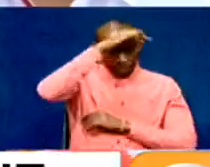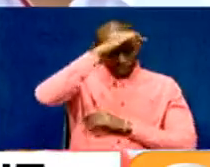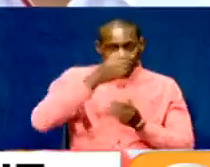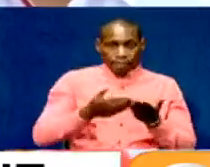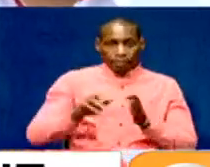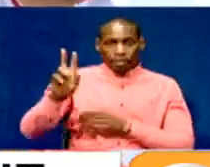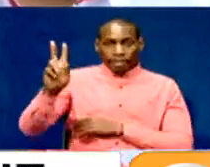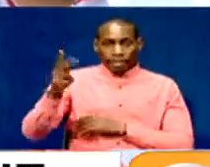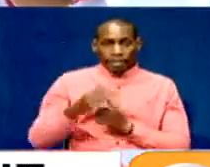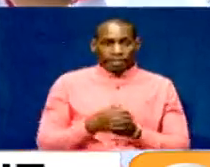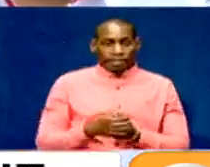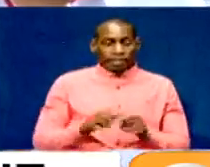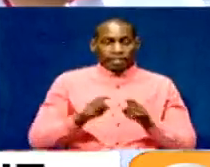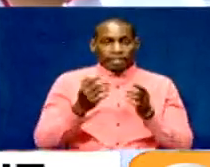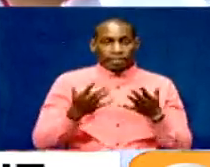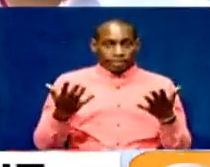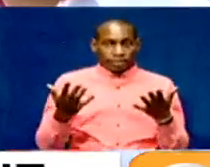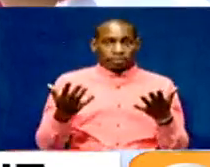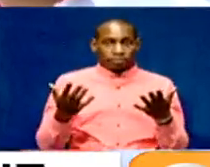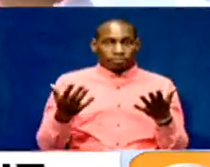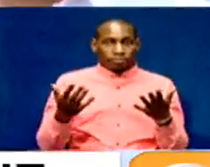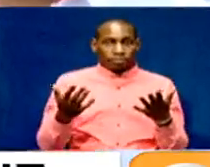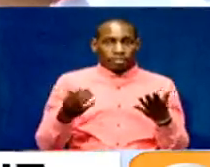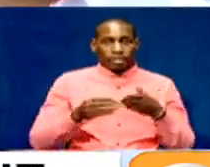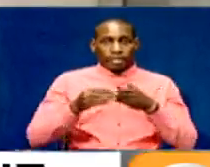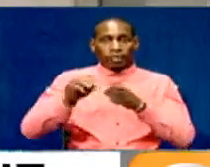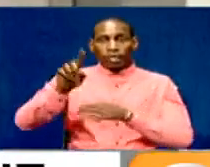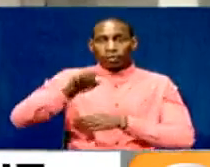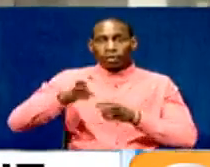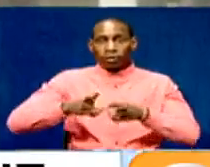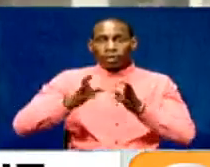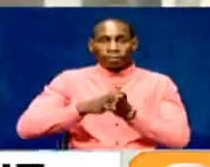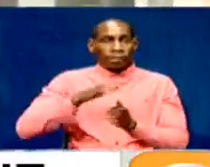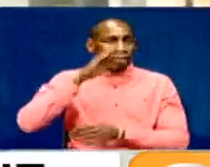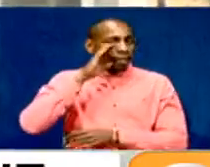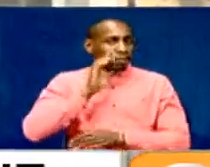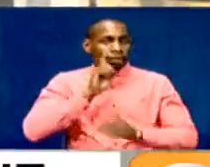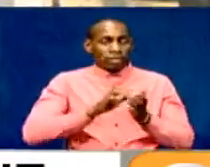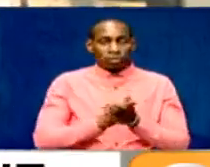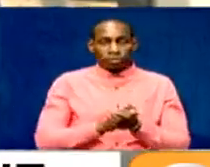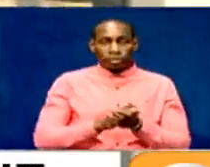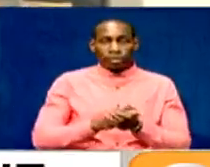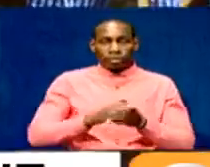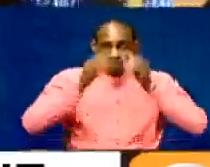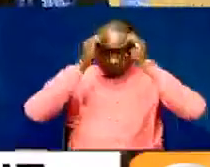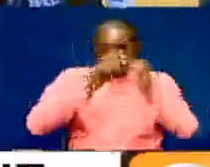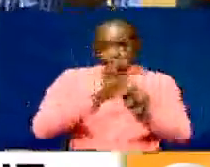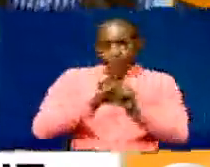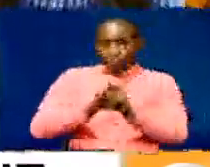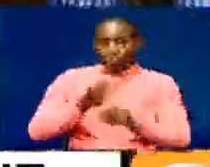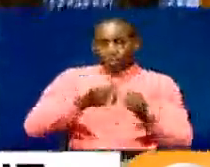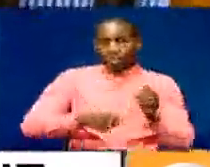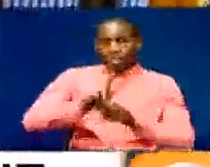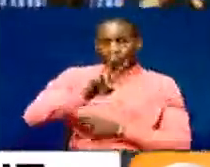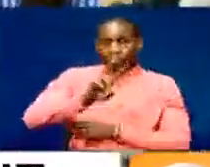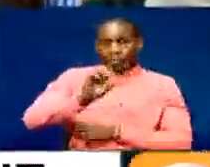this country is what one of the things that is taking us in the wrong direction. Magoha noting that a commendable number of candidates in the